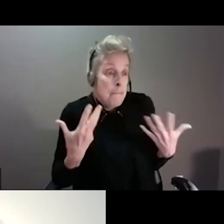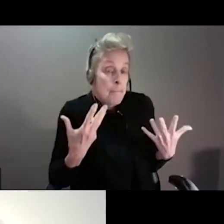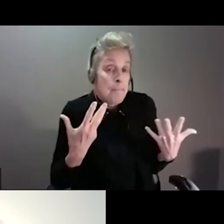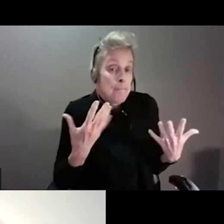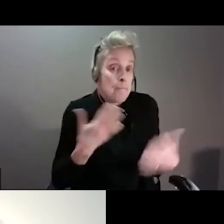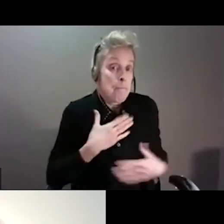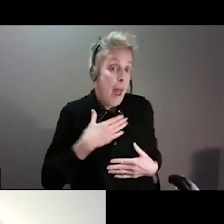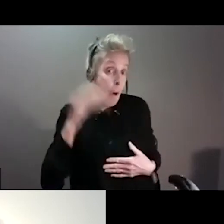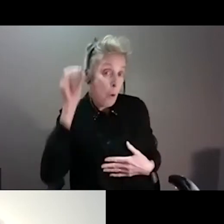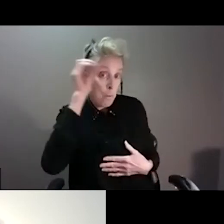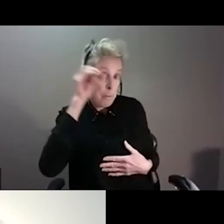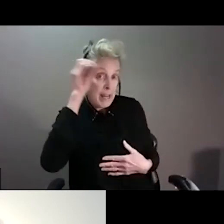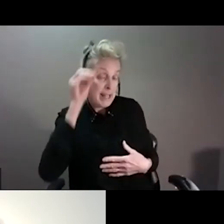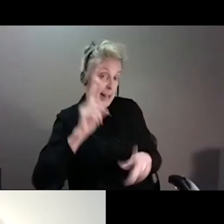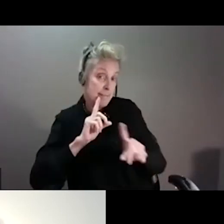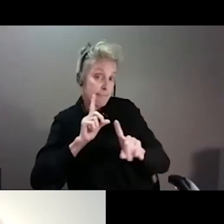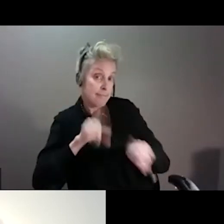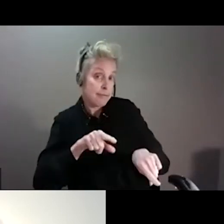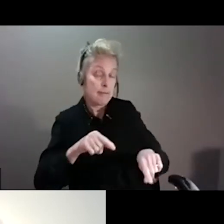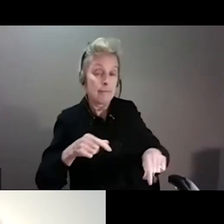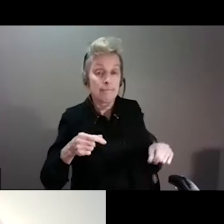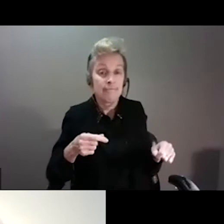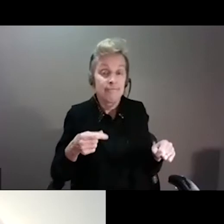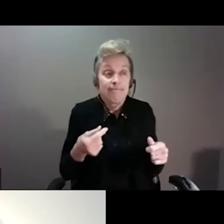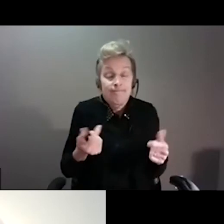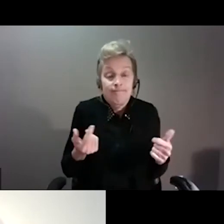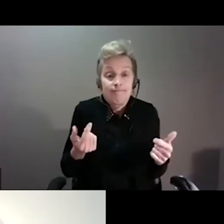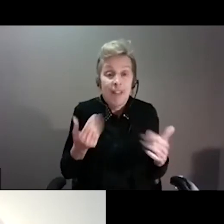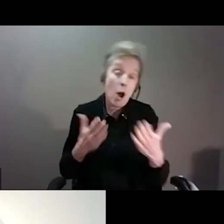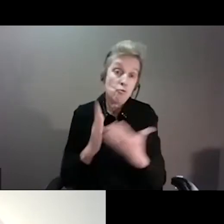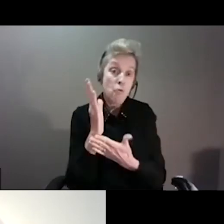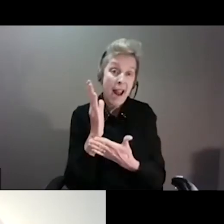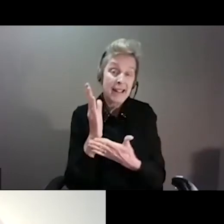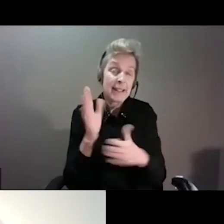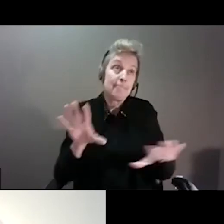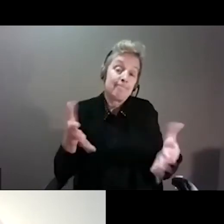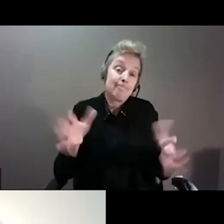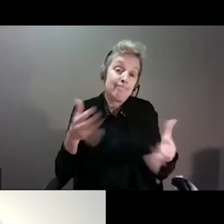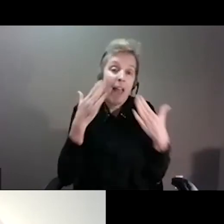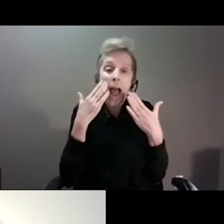opinion perspective, I think that I don't know if it's a right, but I certainly know that there's